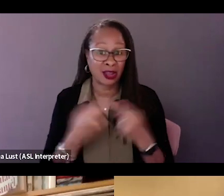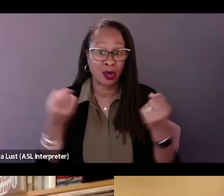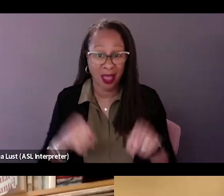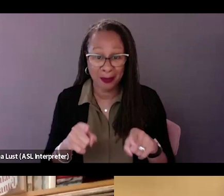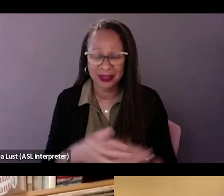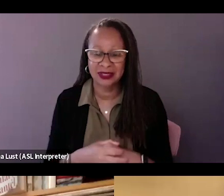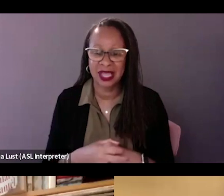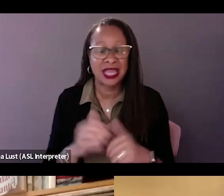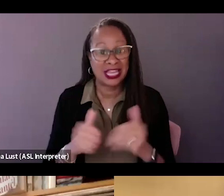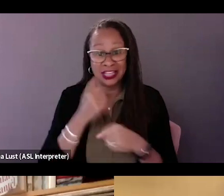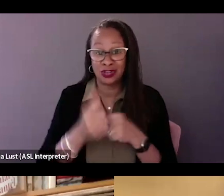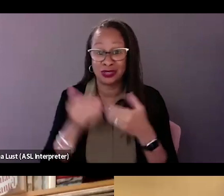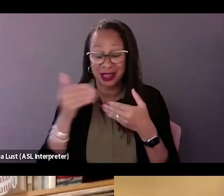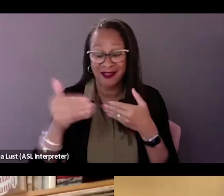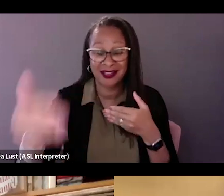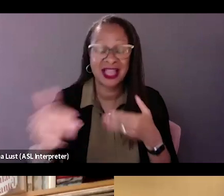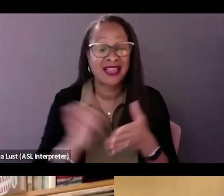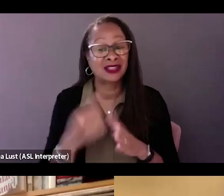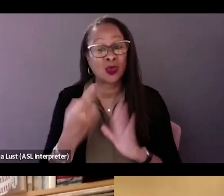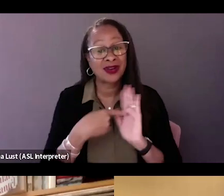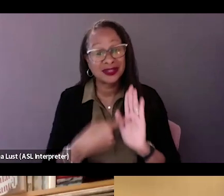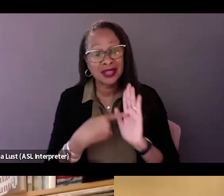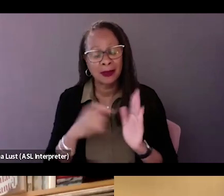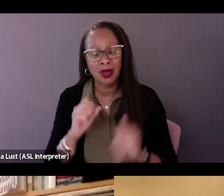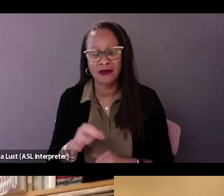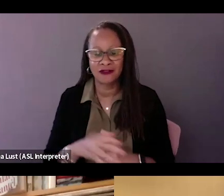in the years ahead, and that's just one example of